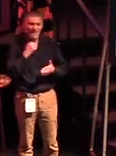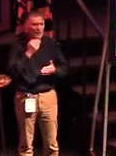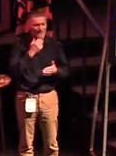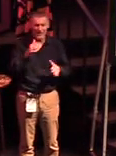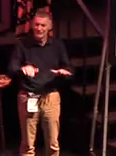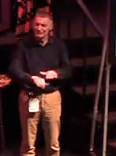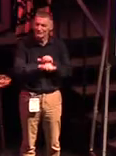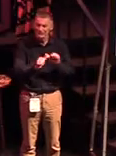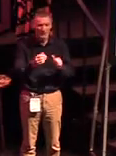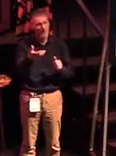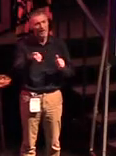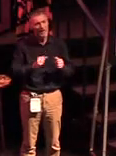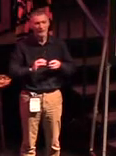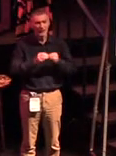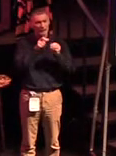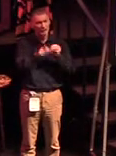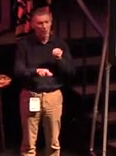paid, creative roles.